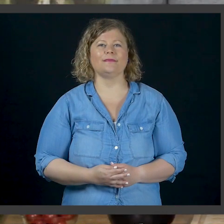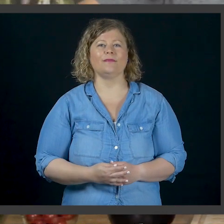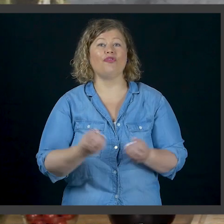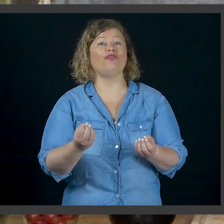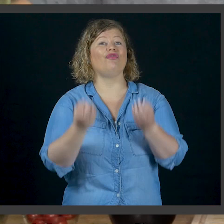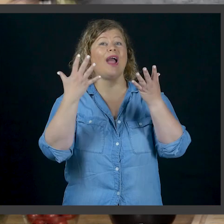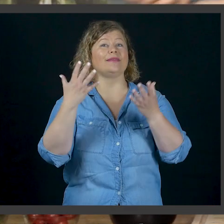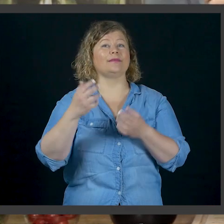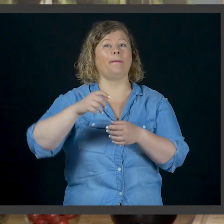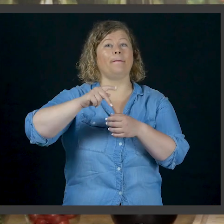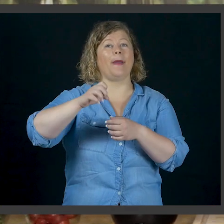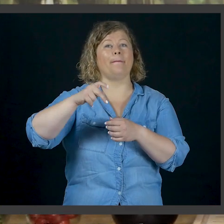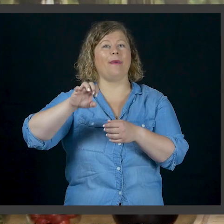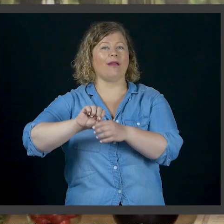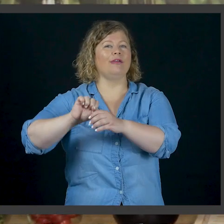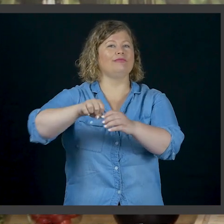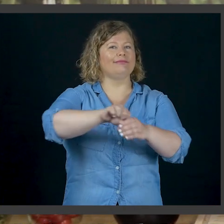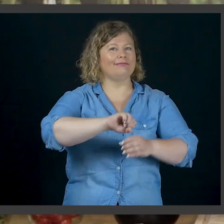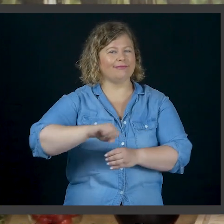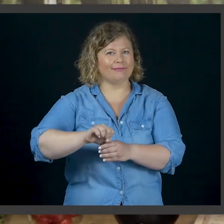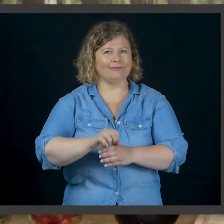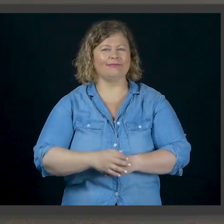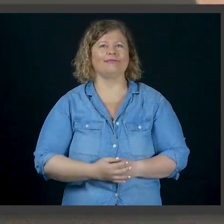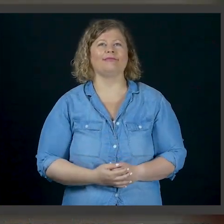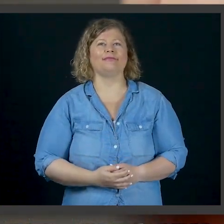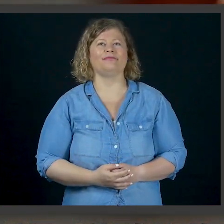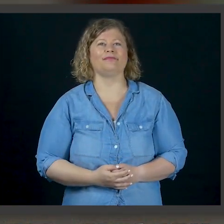and some freshly ground pepper.